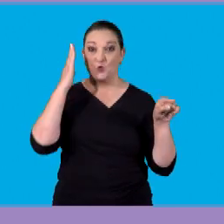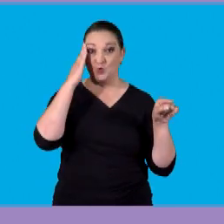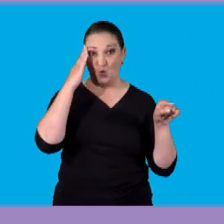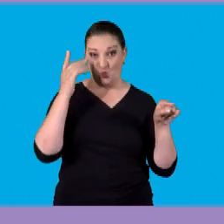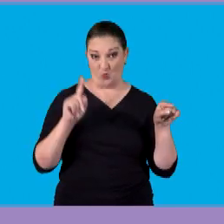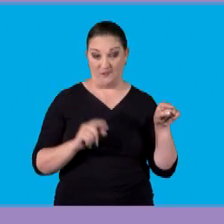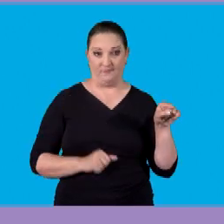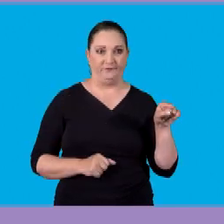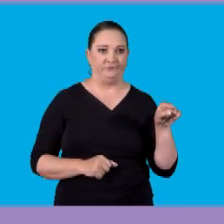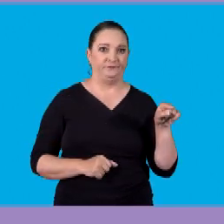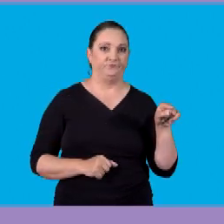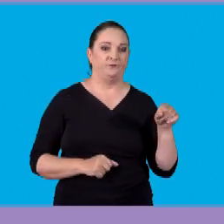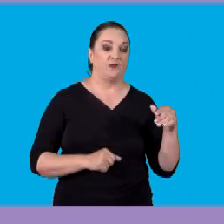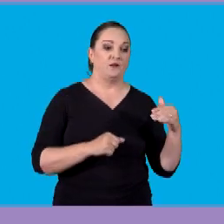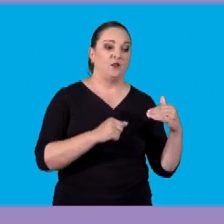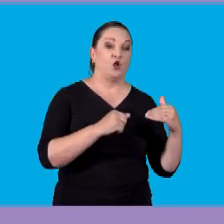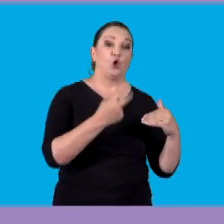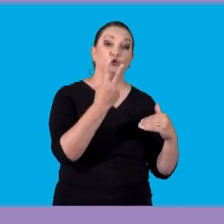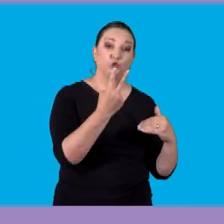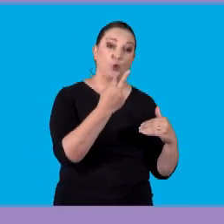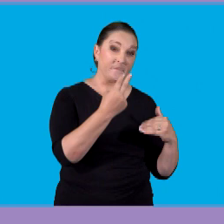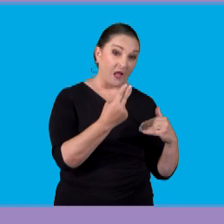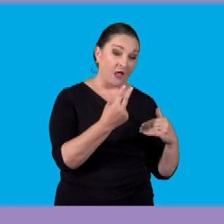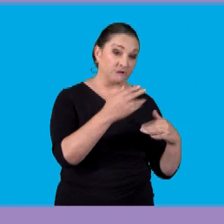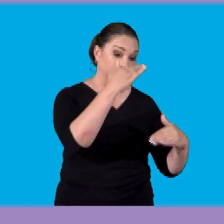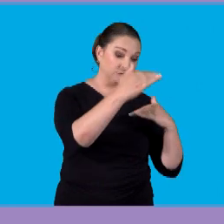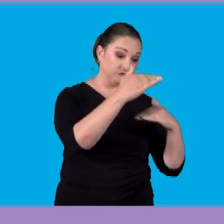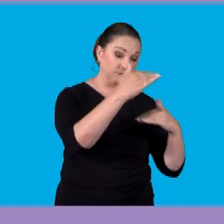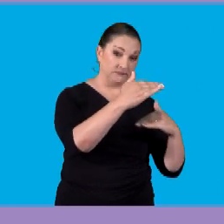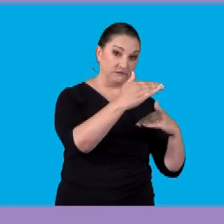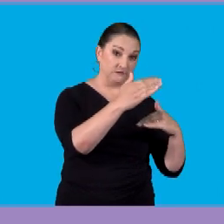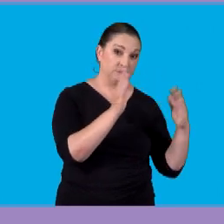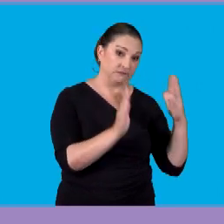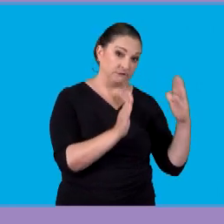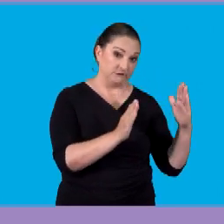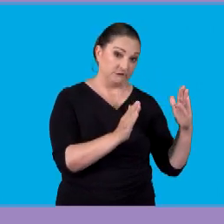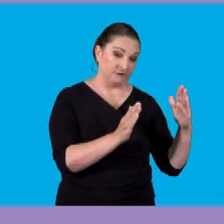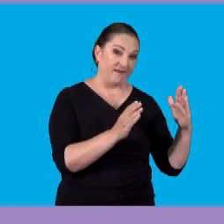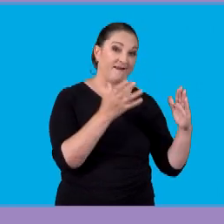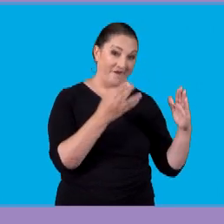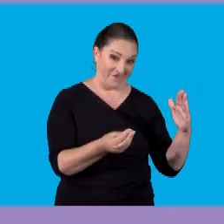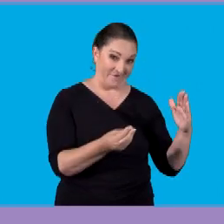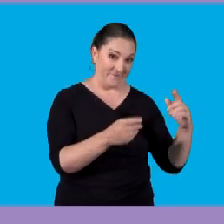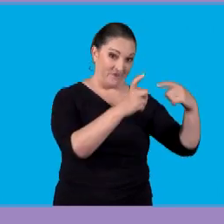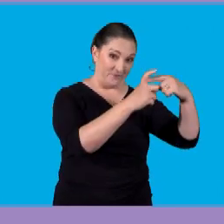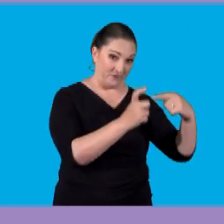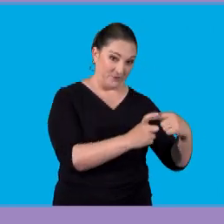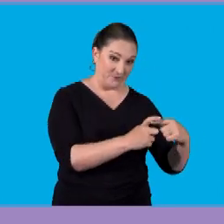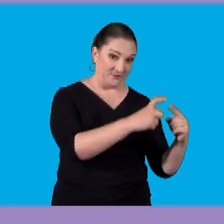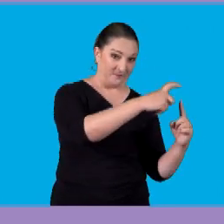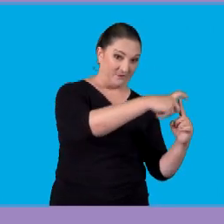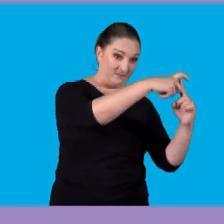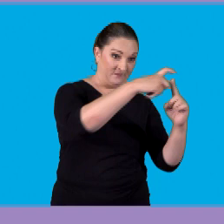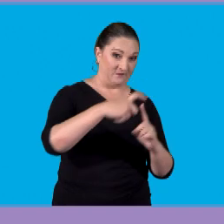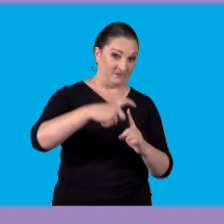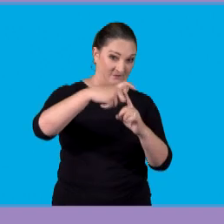with a parallelogram, it has two pairs of parallel sides, which are also the same